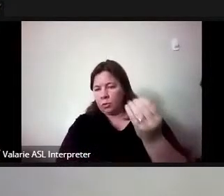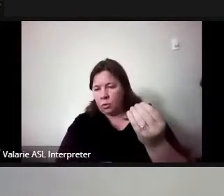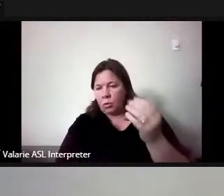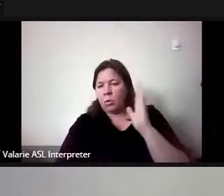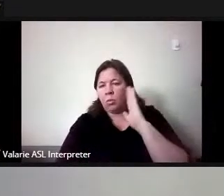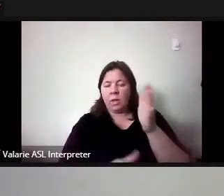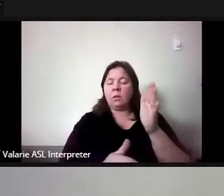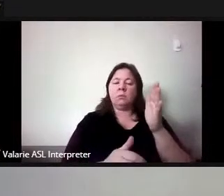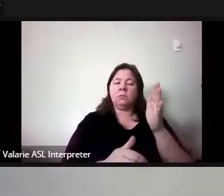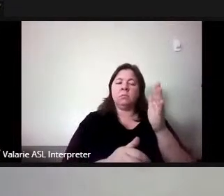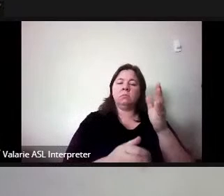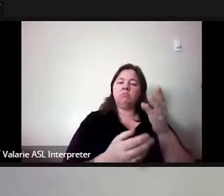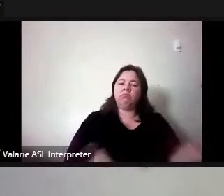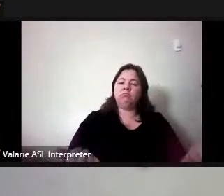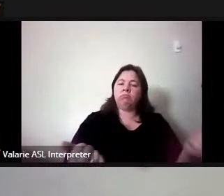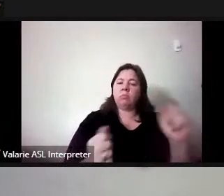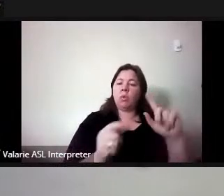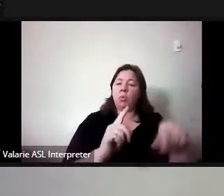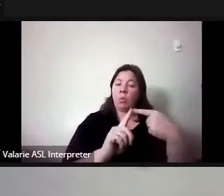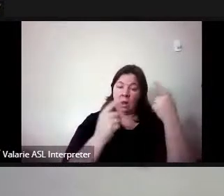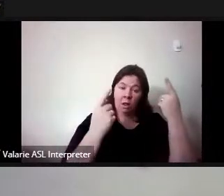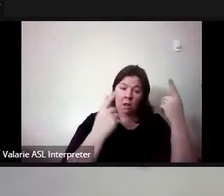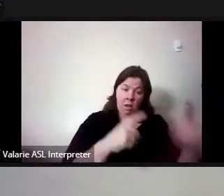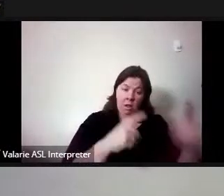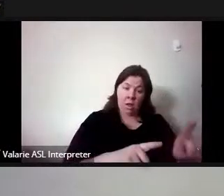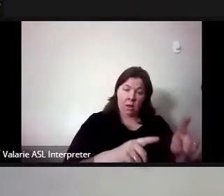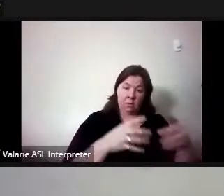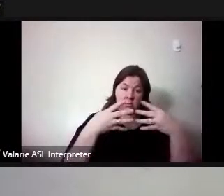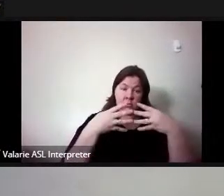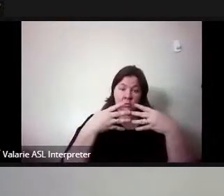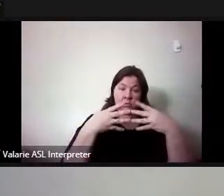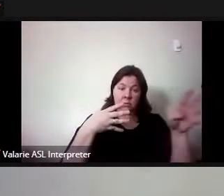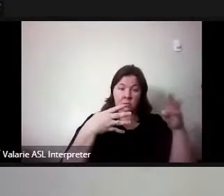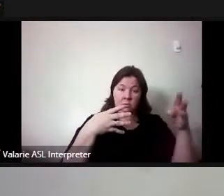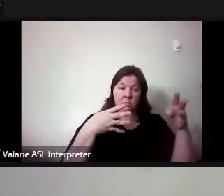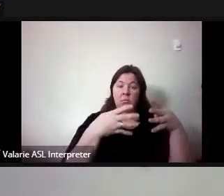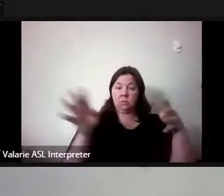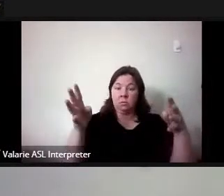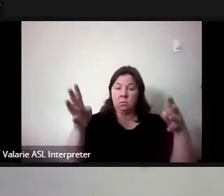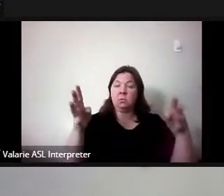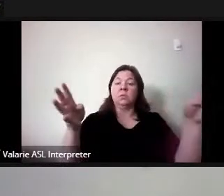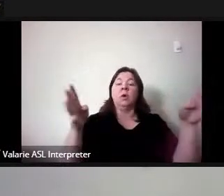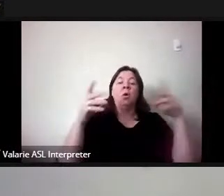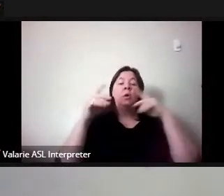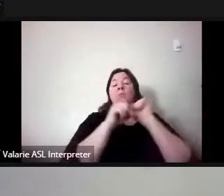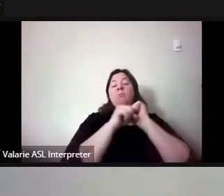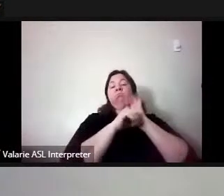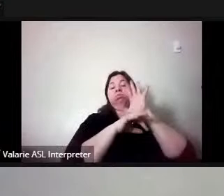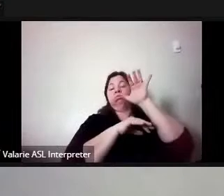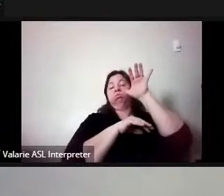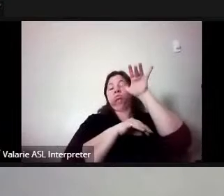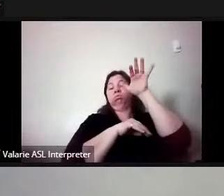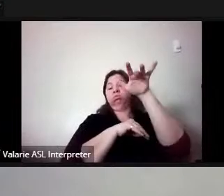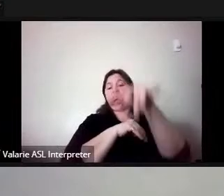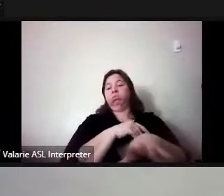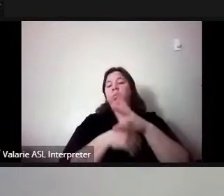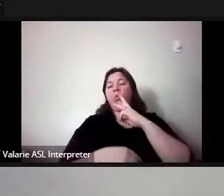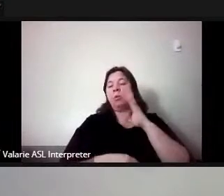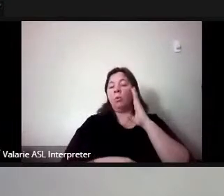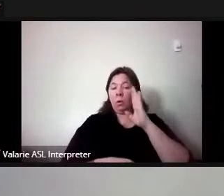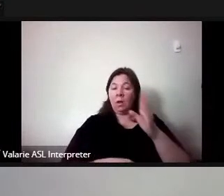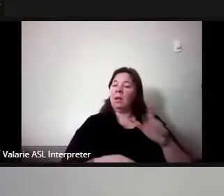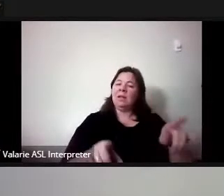will pass. And when it does, the floodgates will be open. Because if we're sitting here now and we